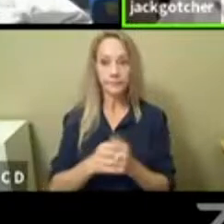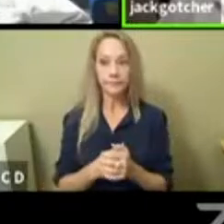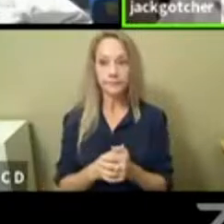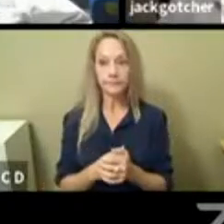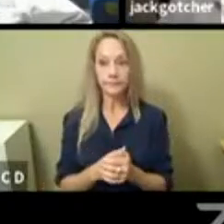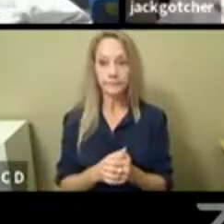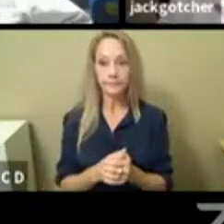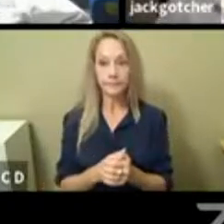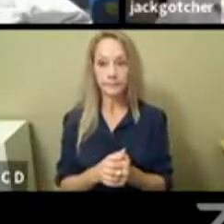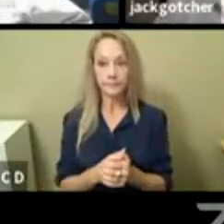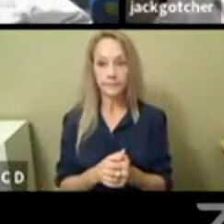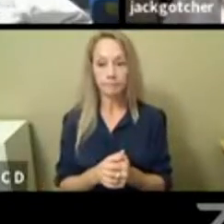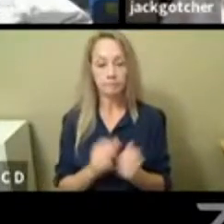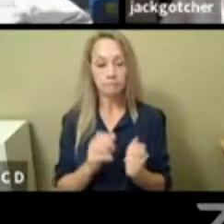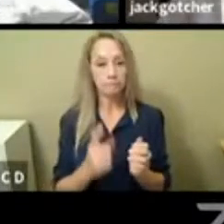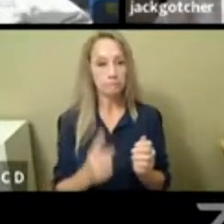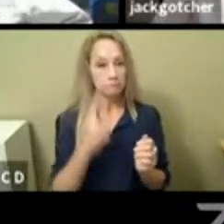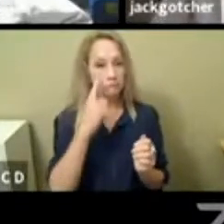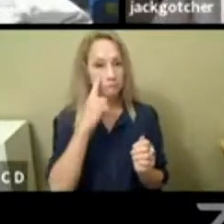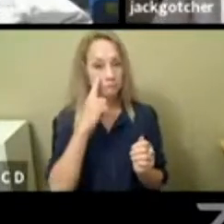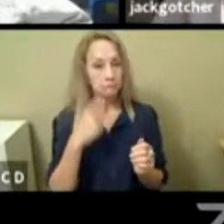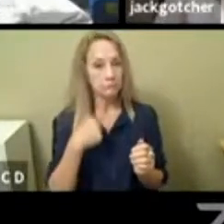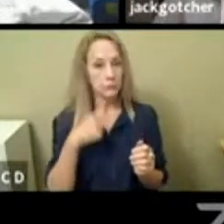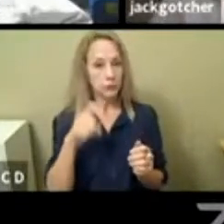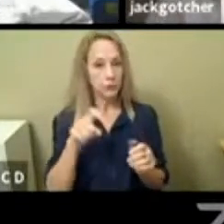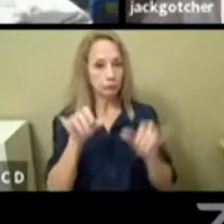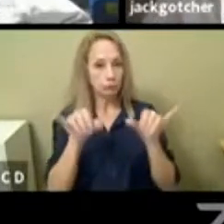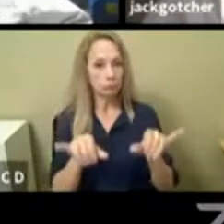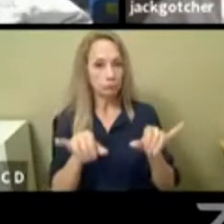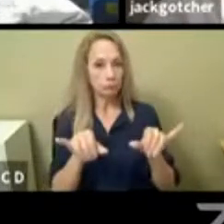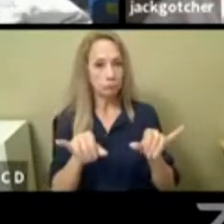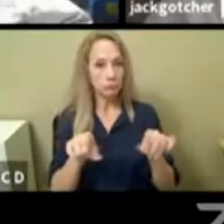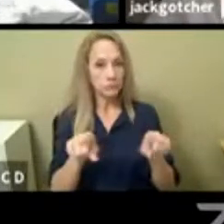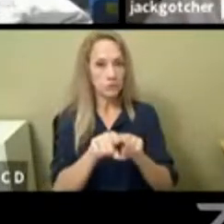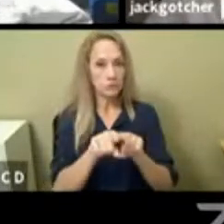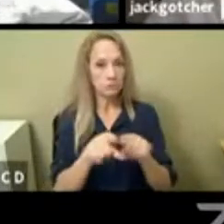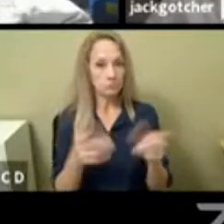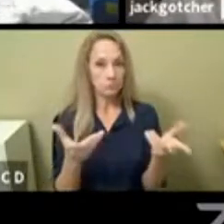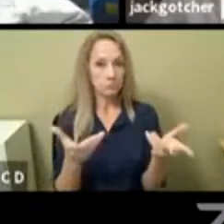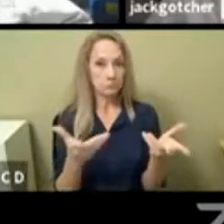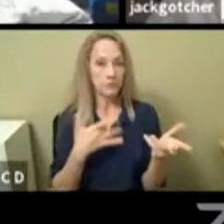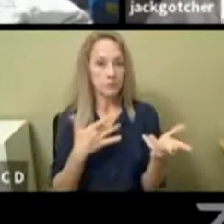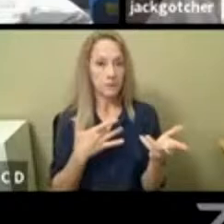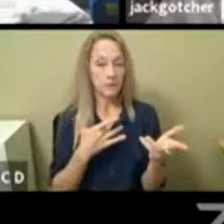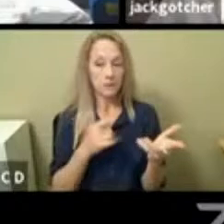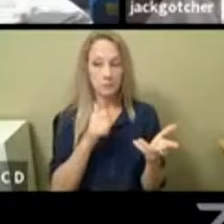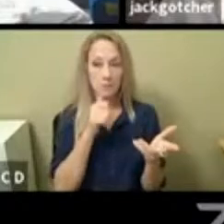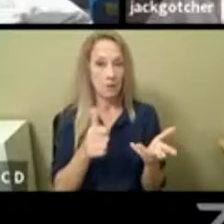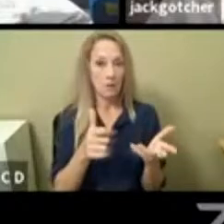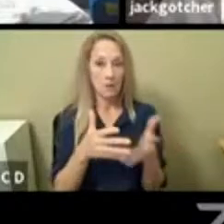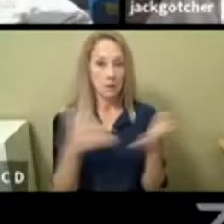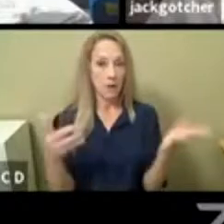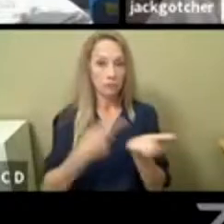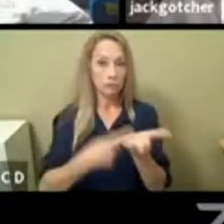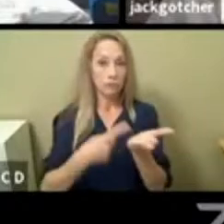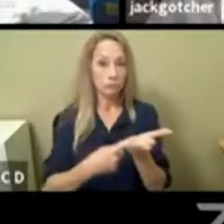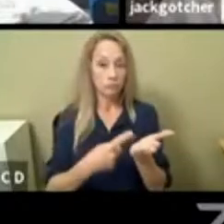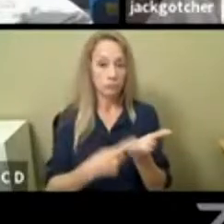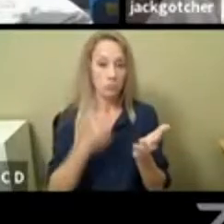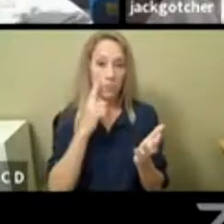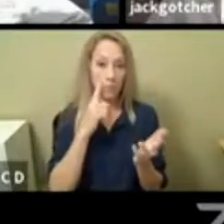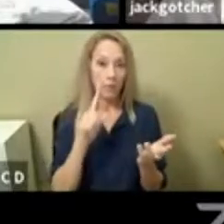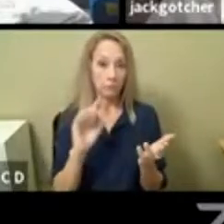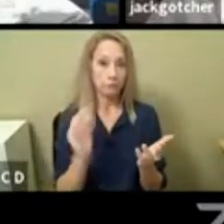I think we need to keep it as is, and there's really not much discussion that we probably need to have. I think it's pretty apparent.